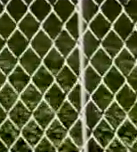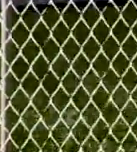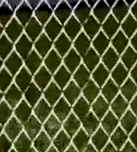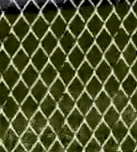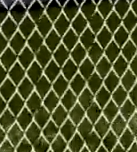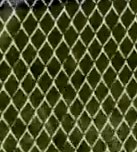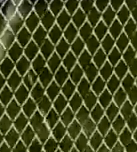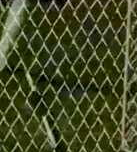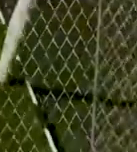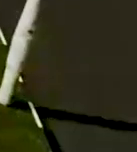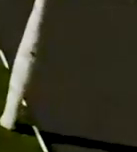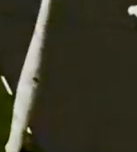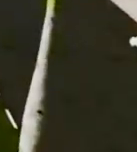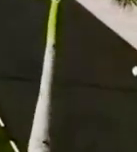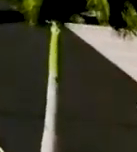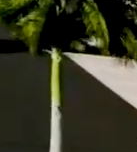and Gardens.